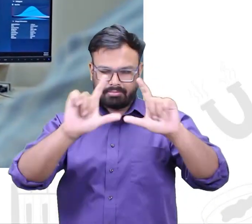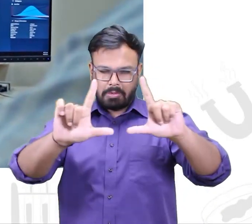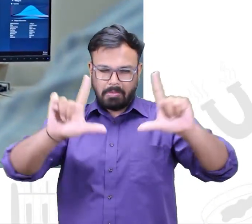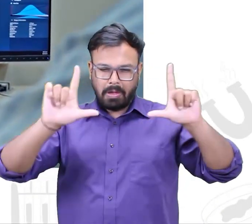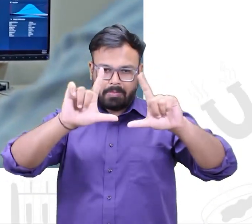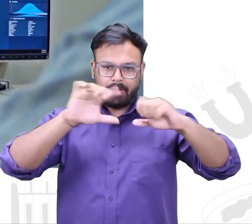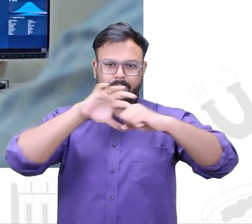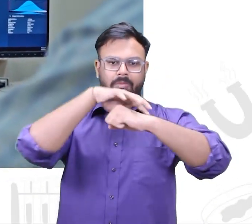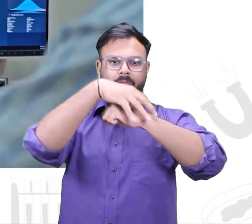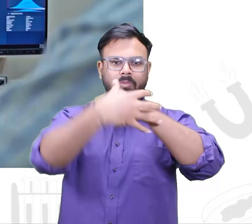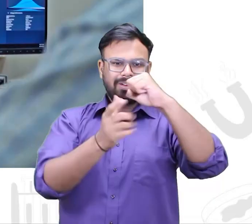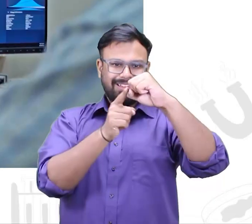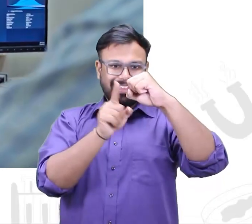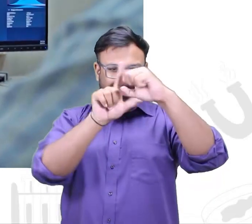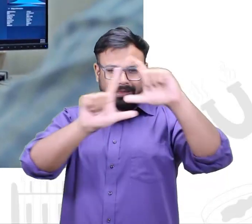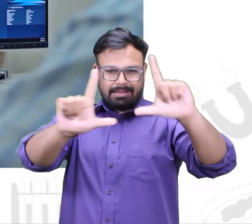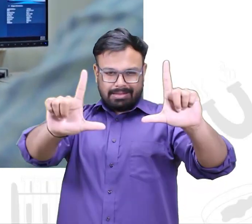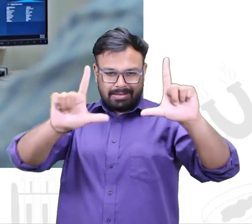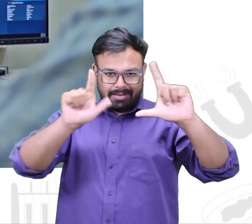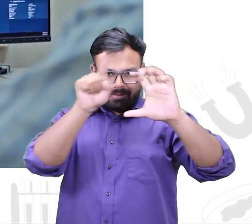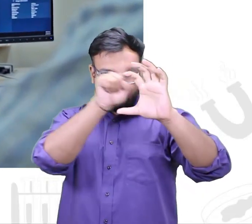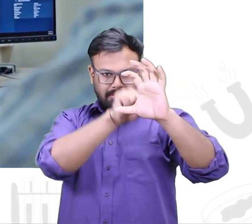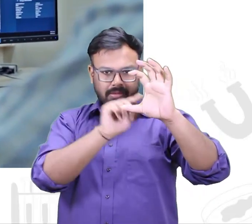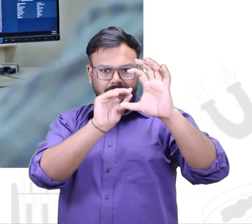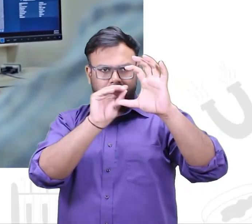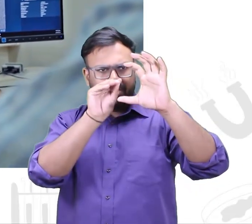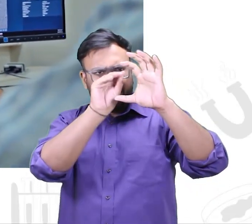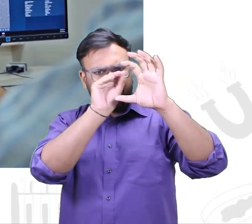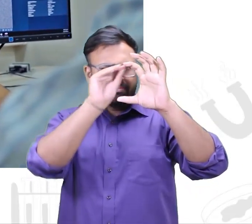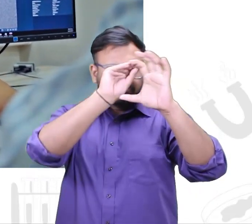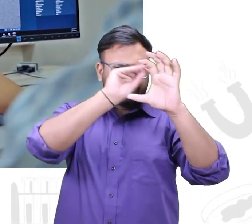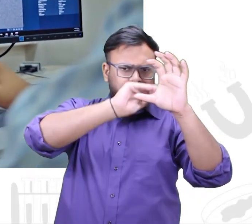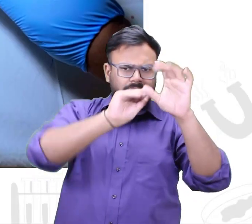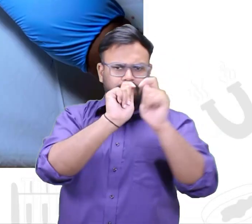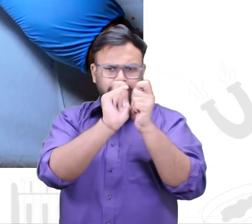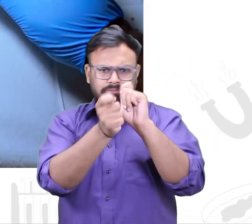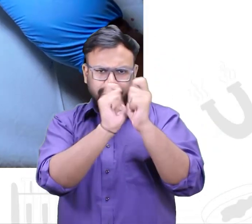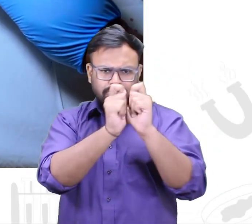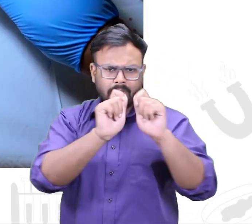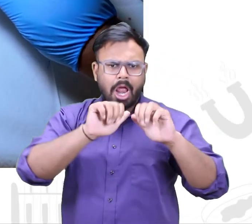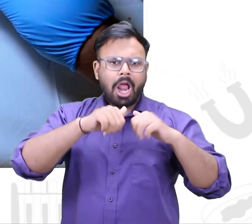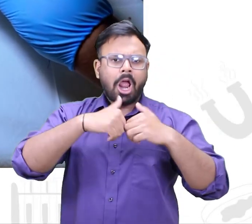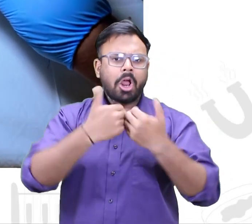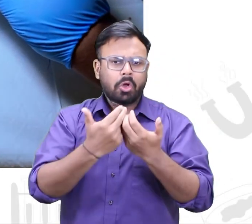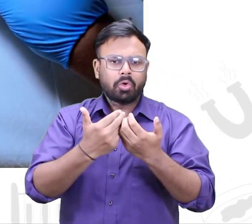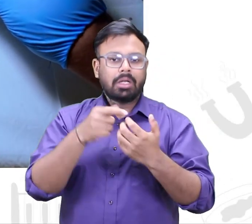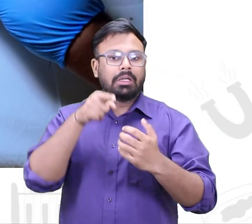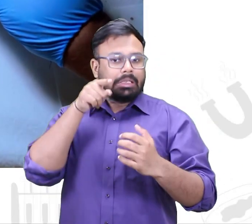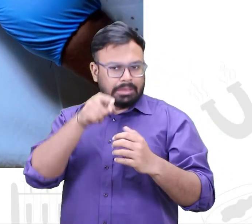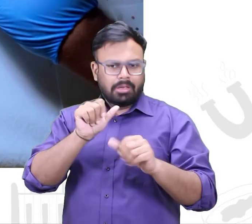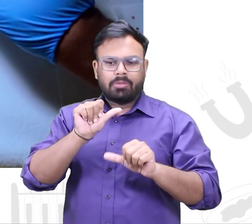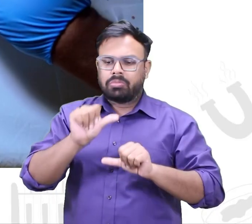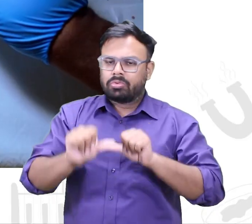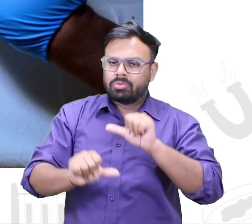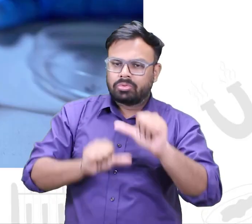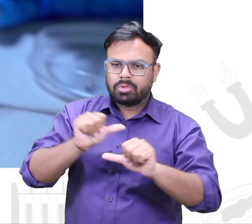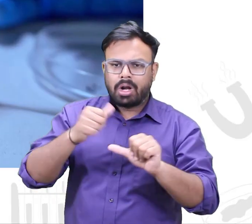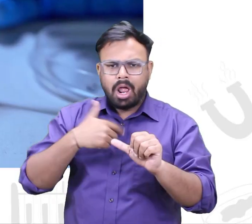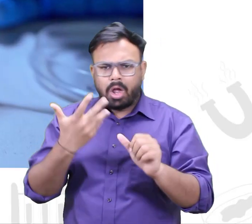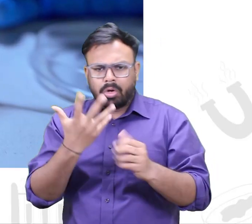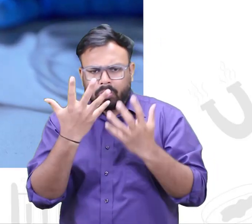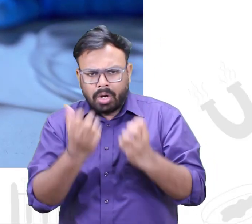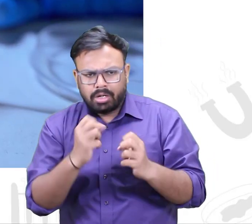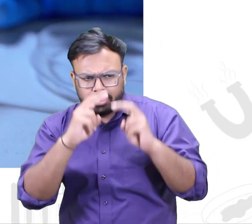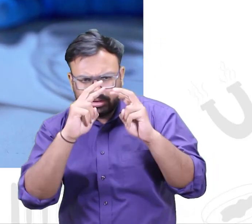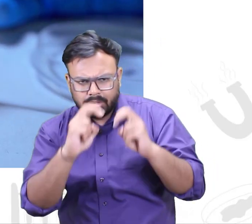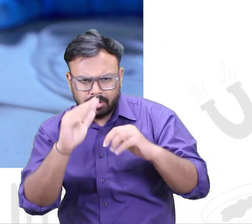microscopy at the different molecular interactions that finally manifest itself into these nucleation processes, or how these different architectures